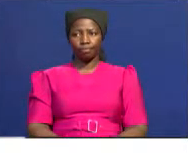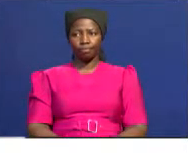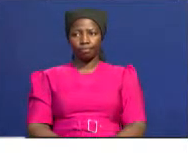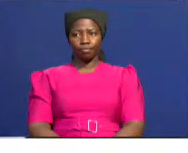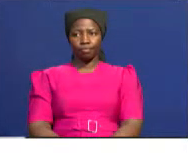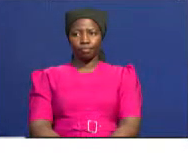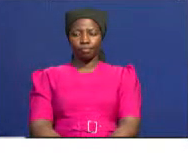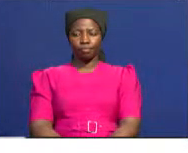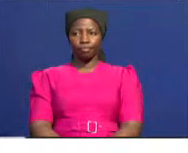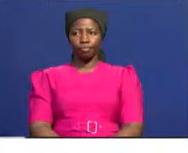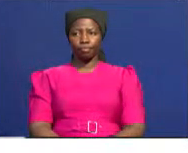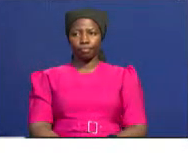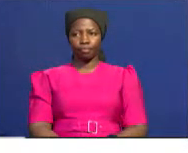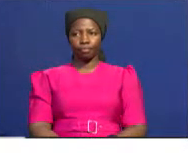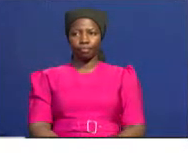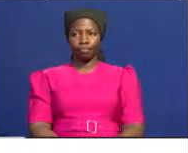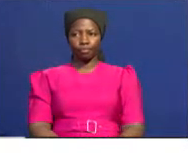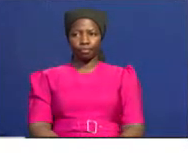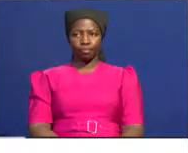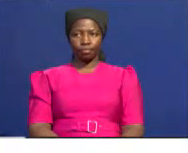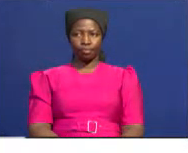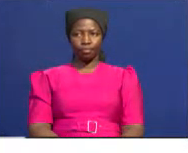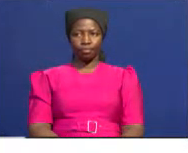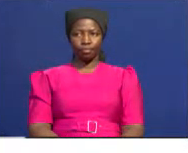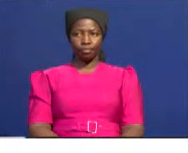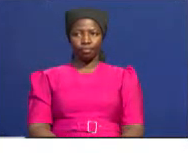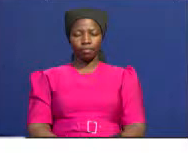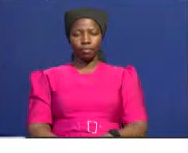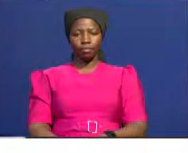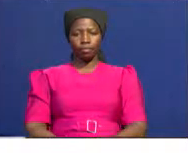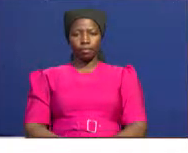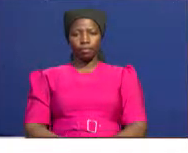Serafina Robin for Legends Edition.